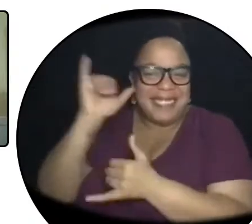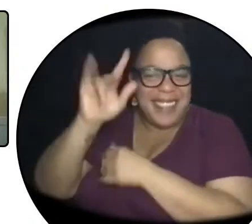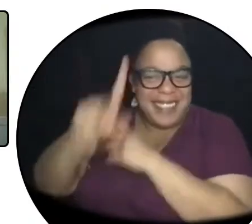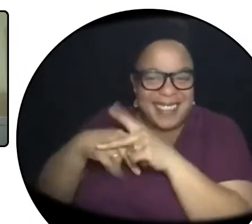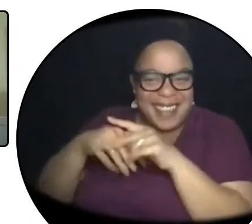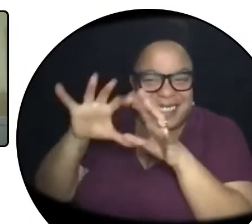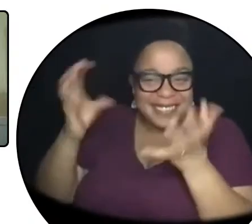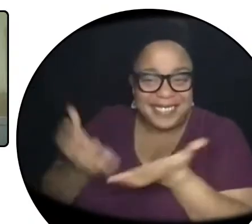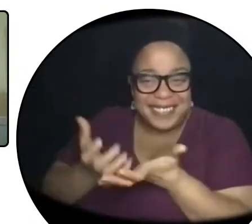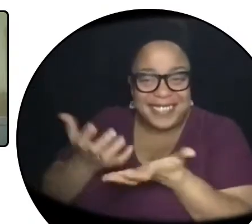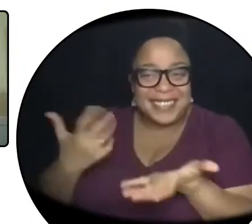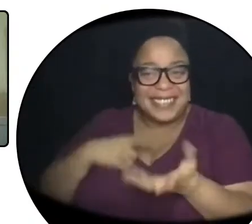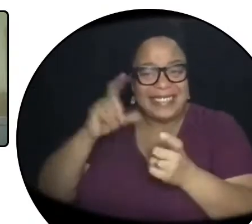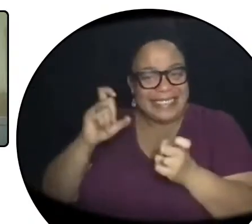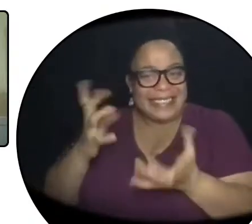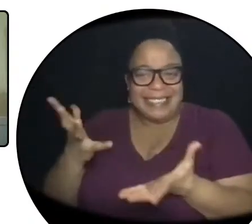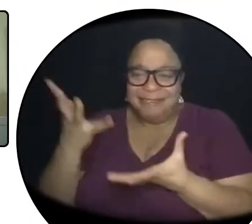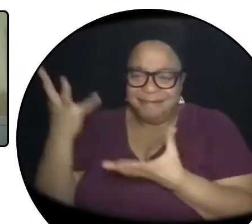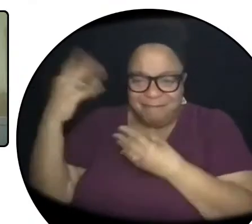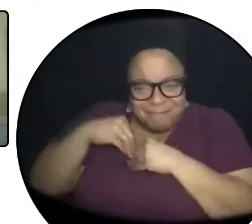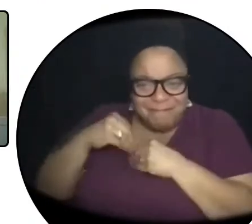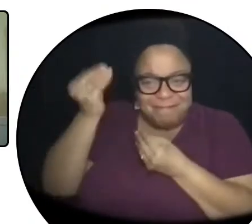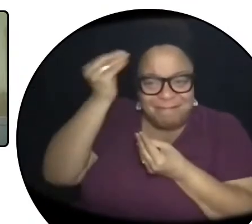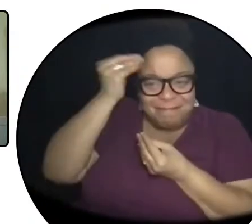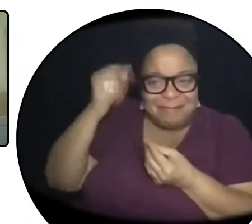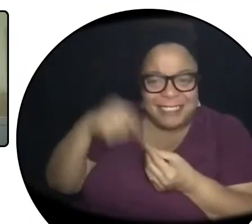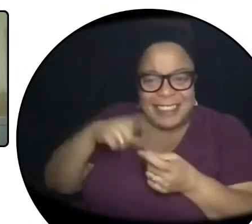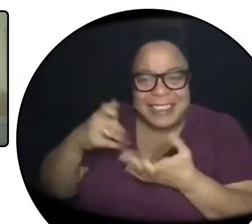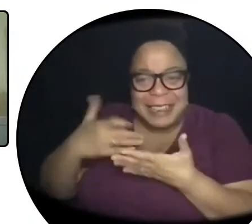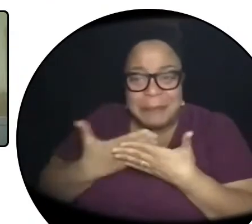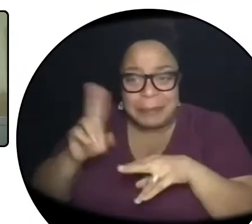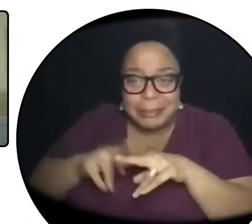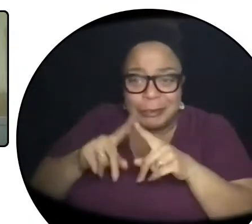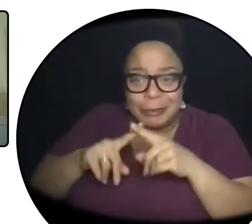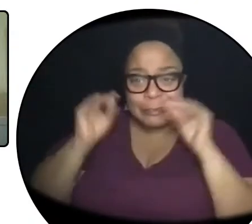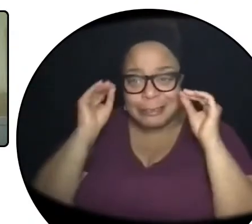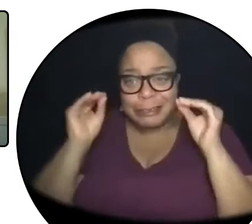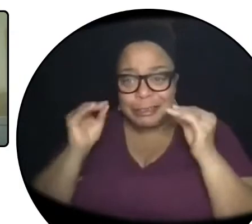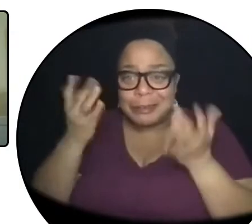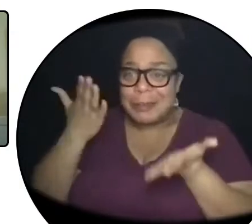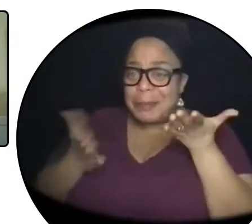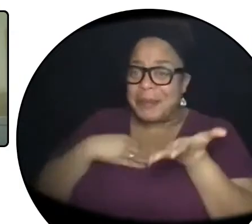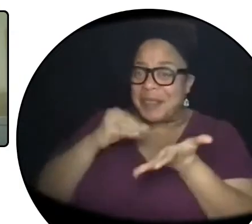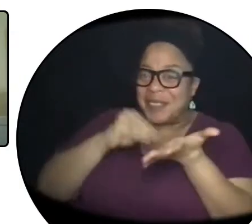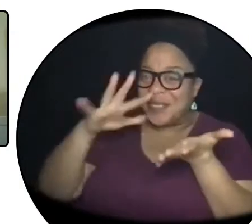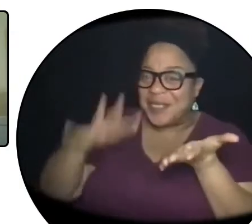Yeah, we're off script right now. We're in it. So here we go.